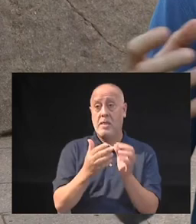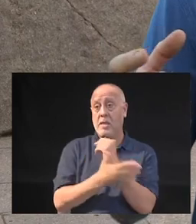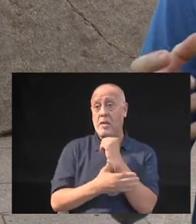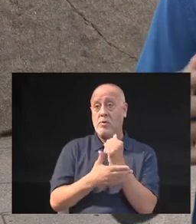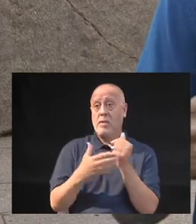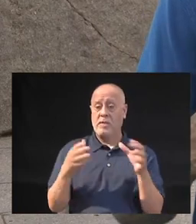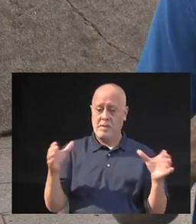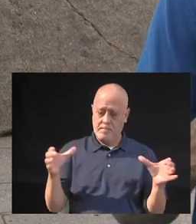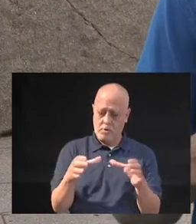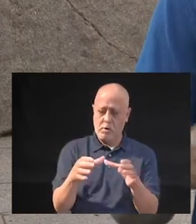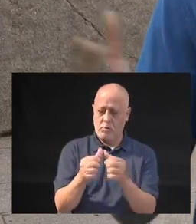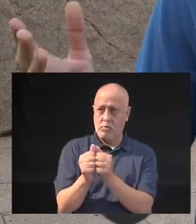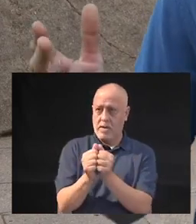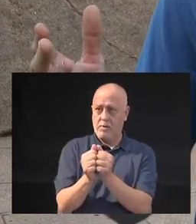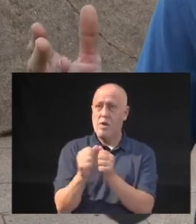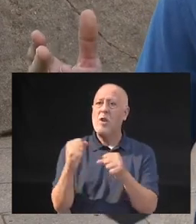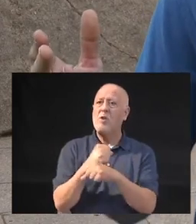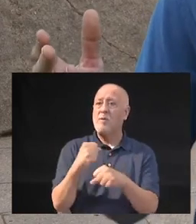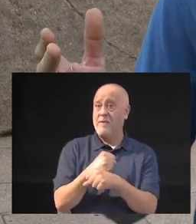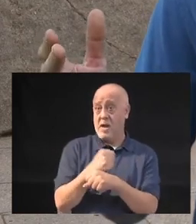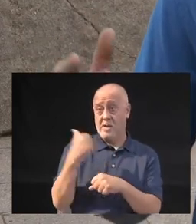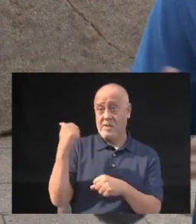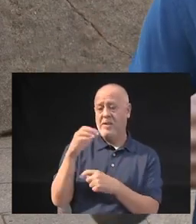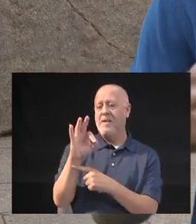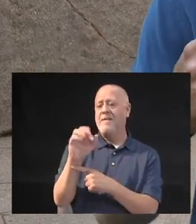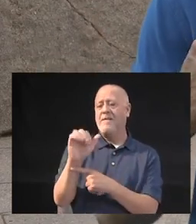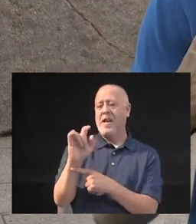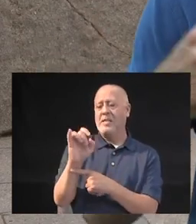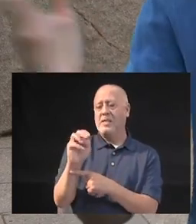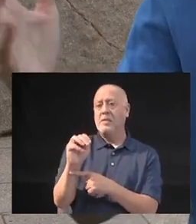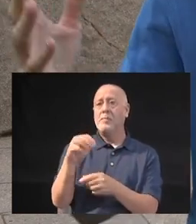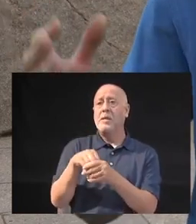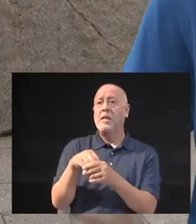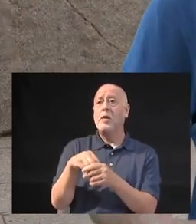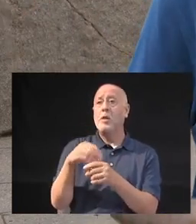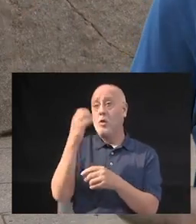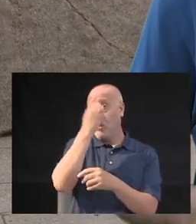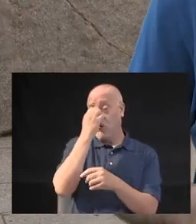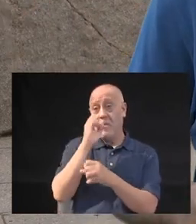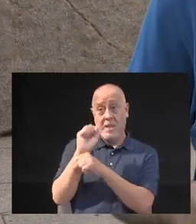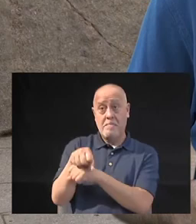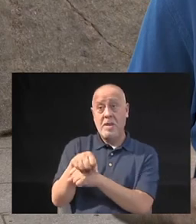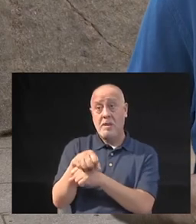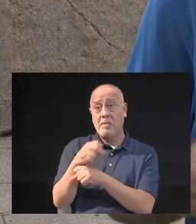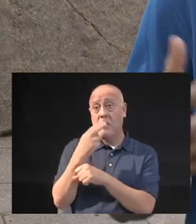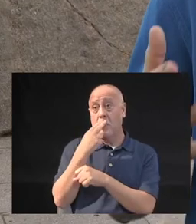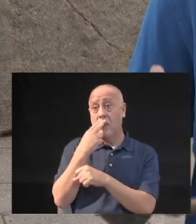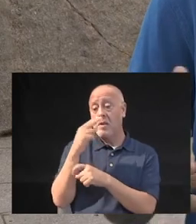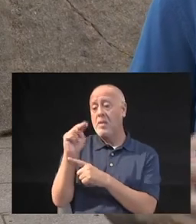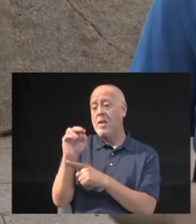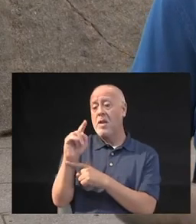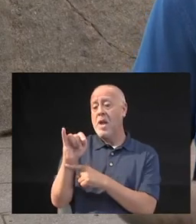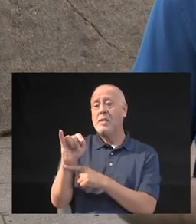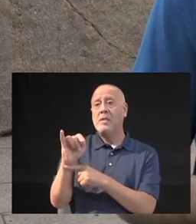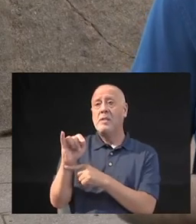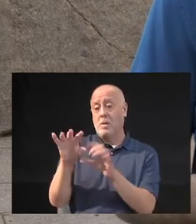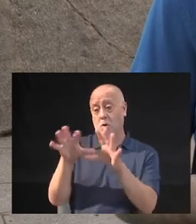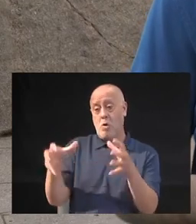countries to fight fascism in Europe. And they overcame the Nazi threat that was a global